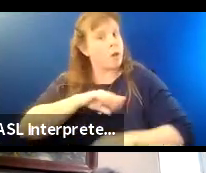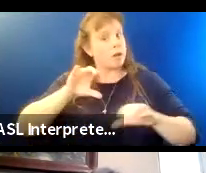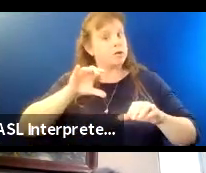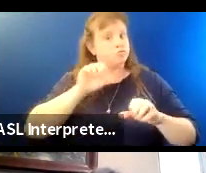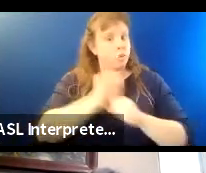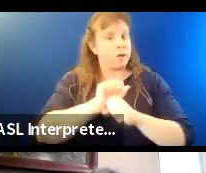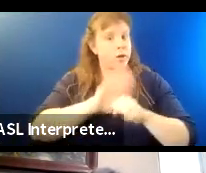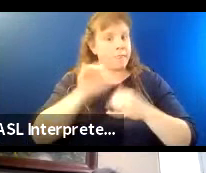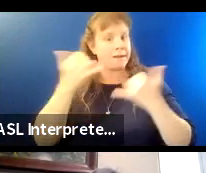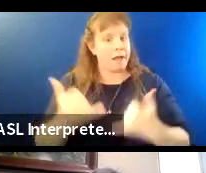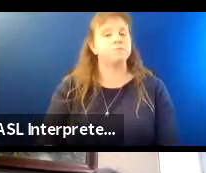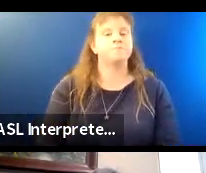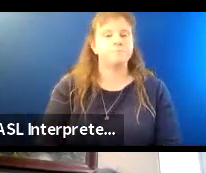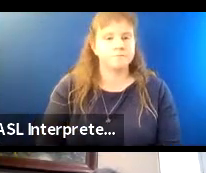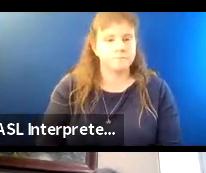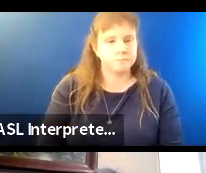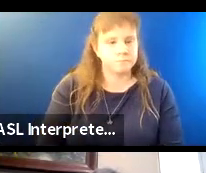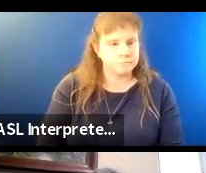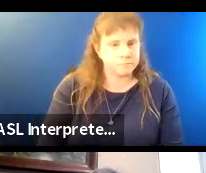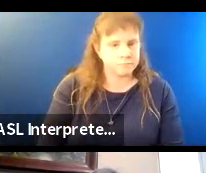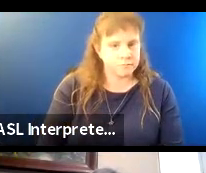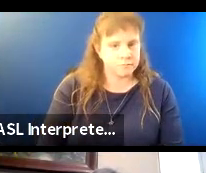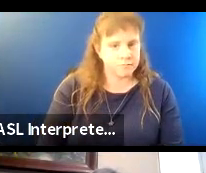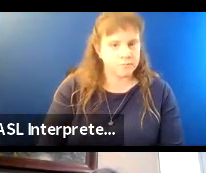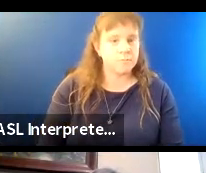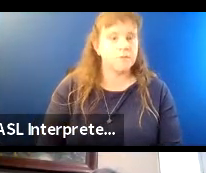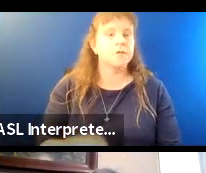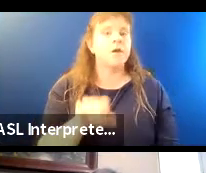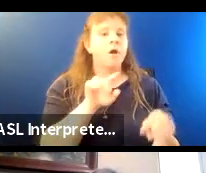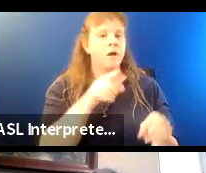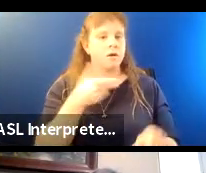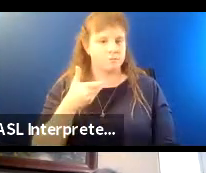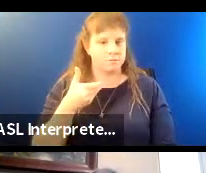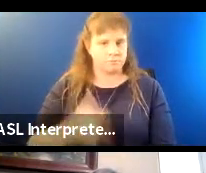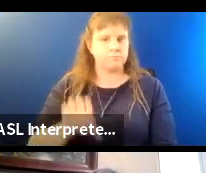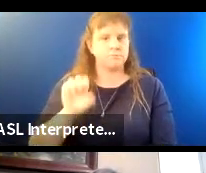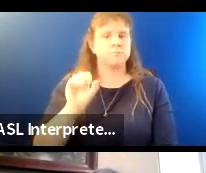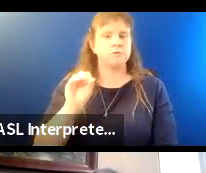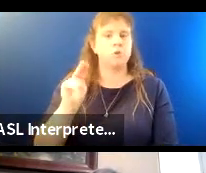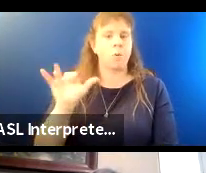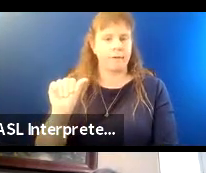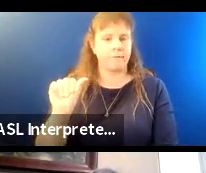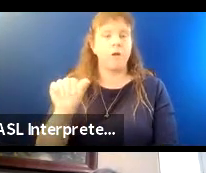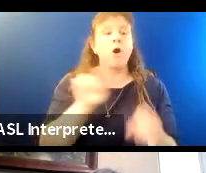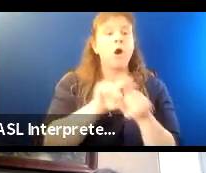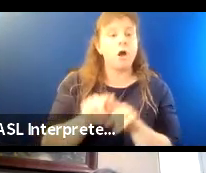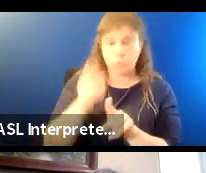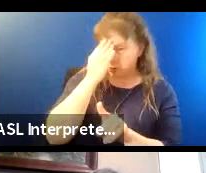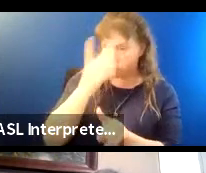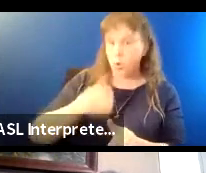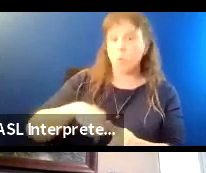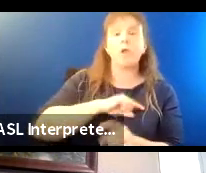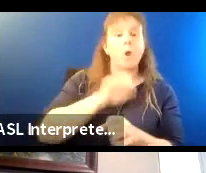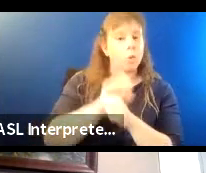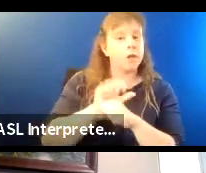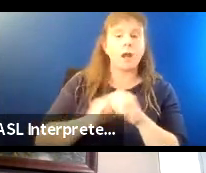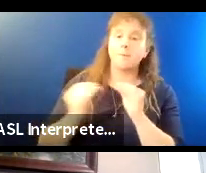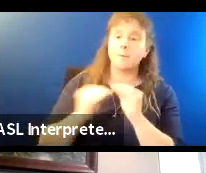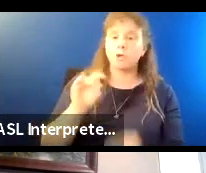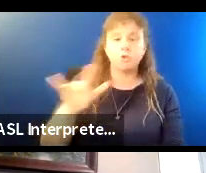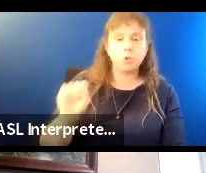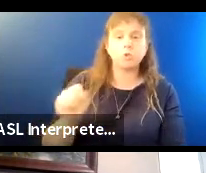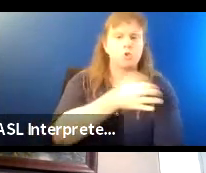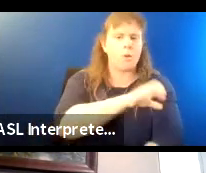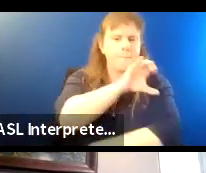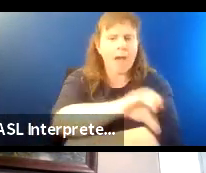And Deborah, we're working on more tools to empower the many trusted messengers, both within our teachers and our professional staff